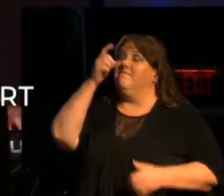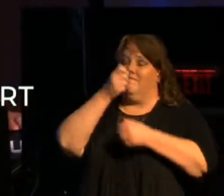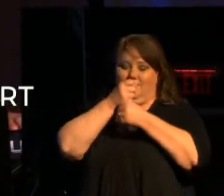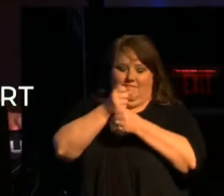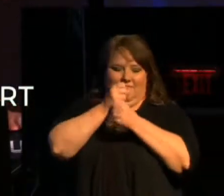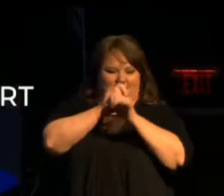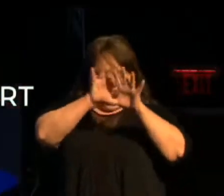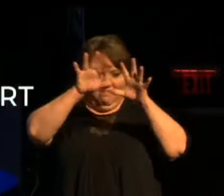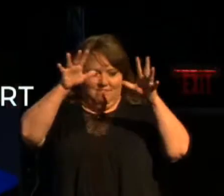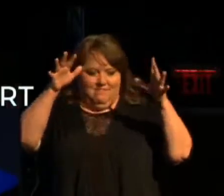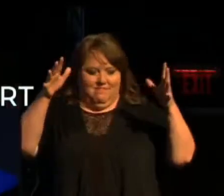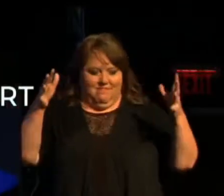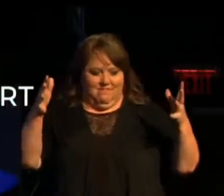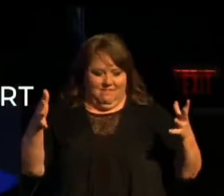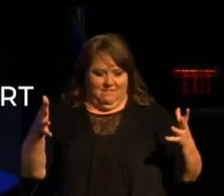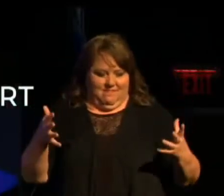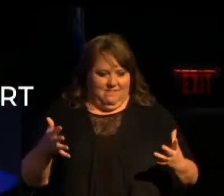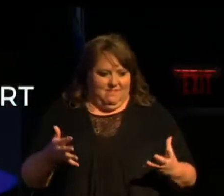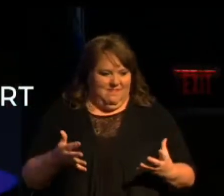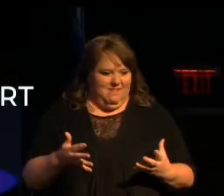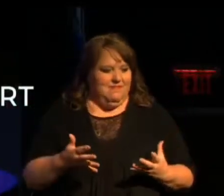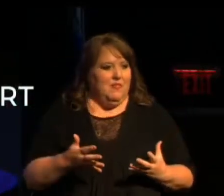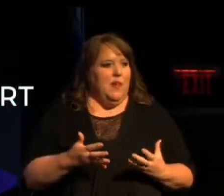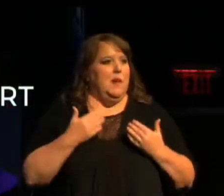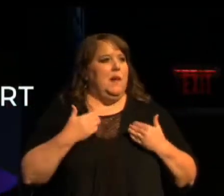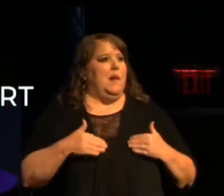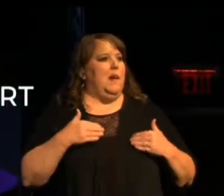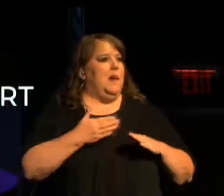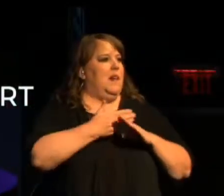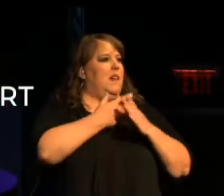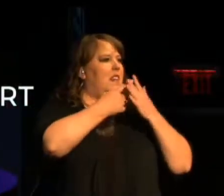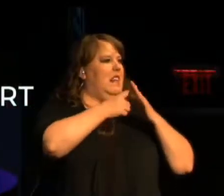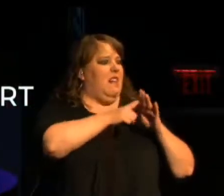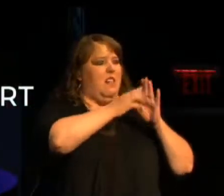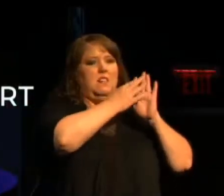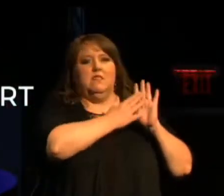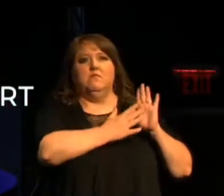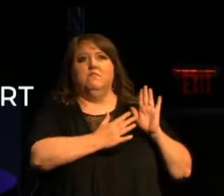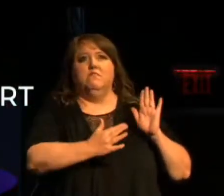there at the start, before the beginning of time.